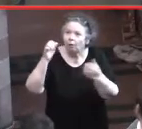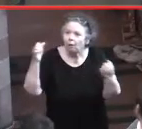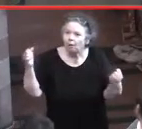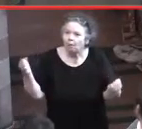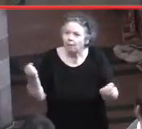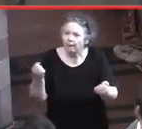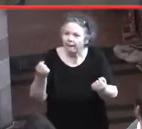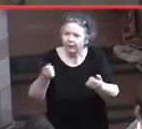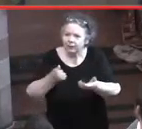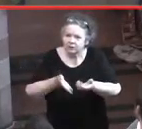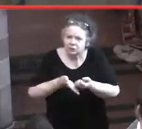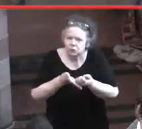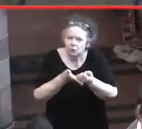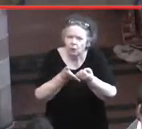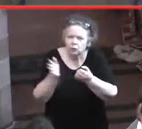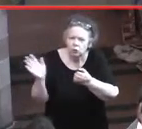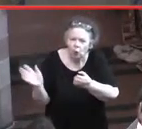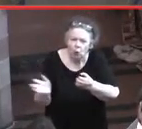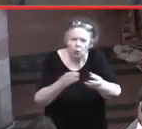all creation.